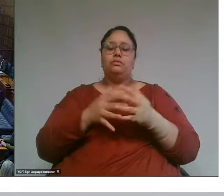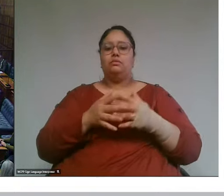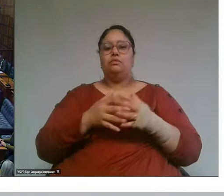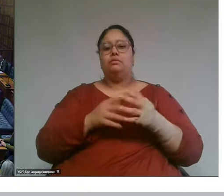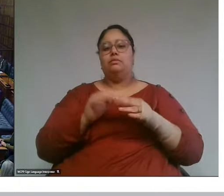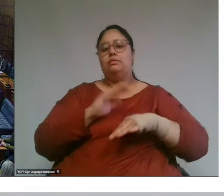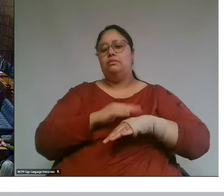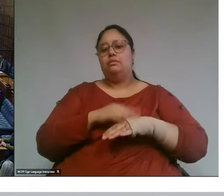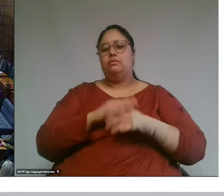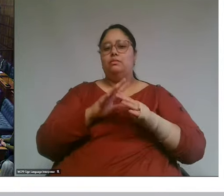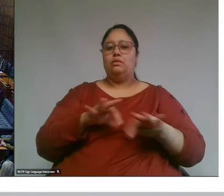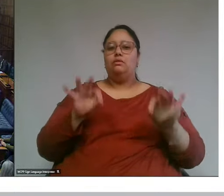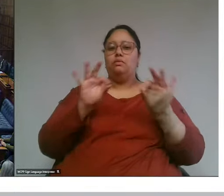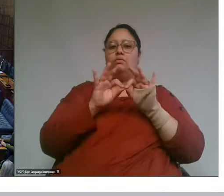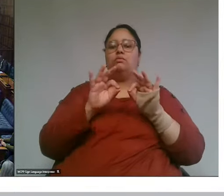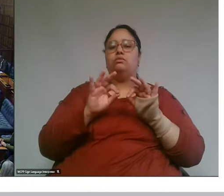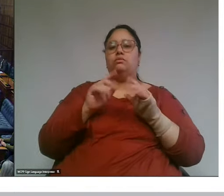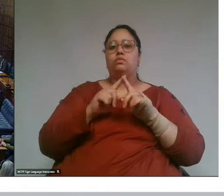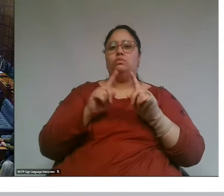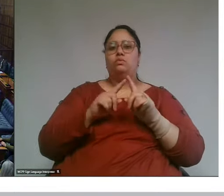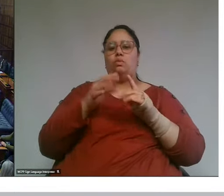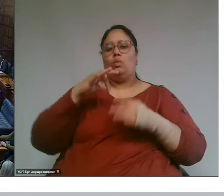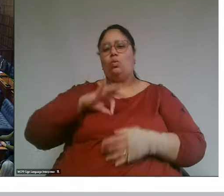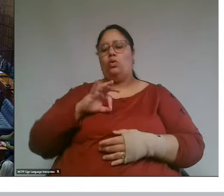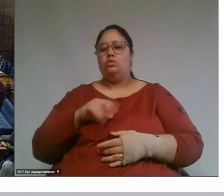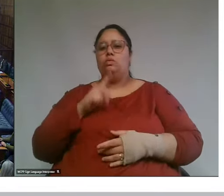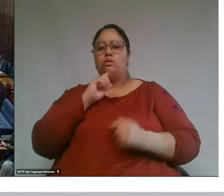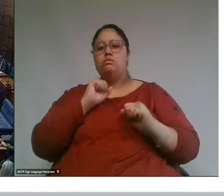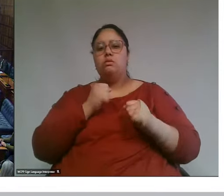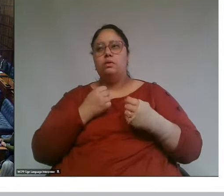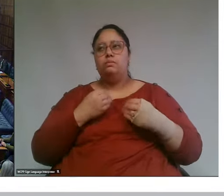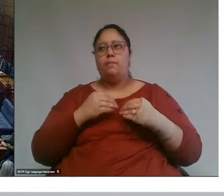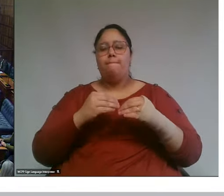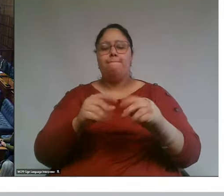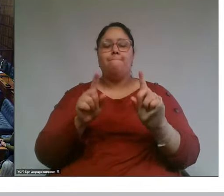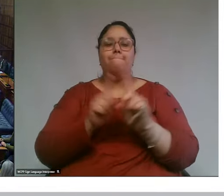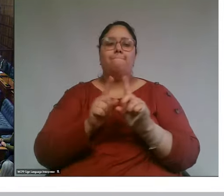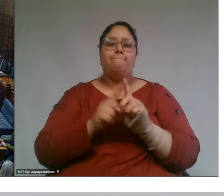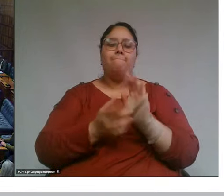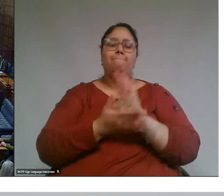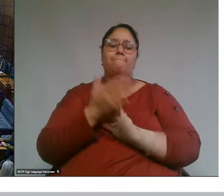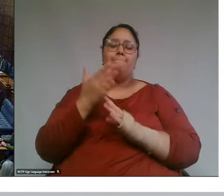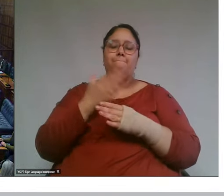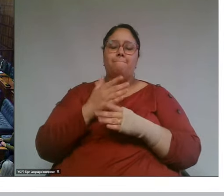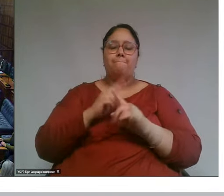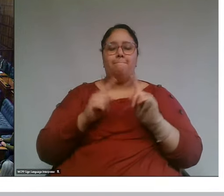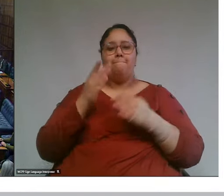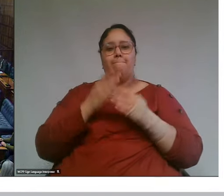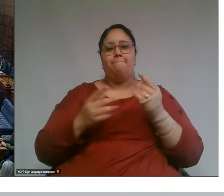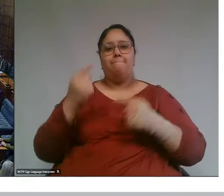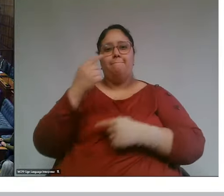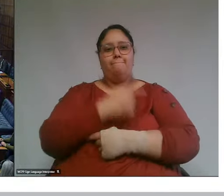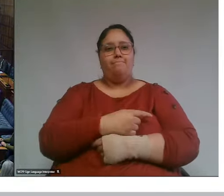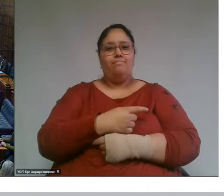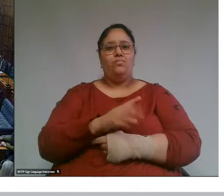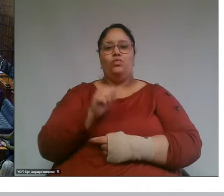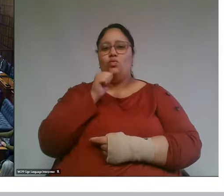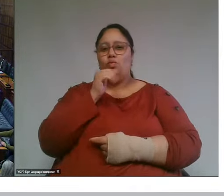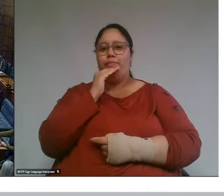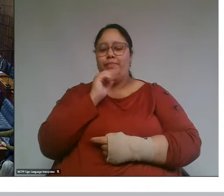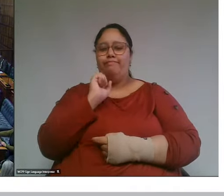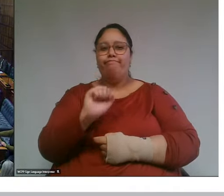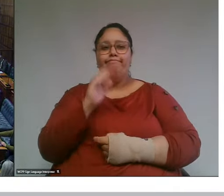living wage so it's like a keep busy because they need a job they go to work but at the end of the day it doesn't make them